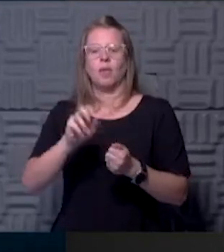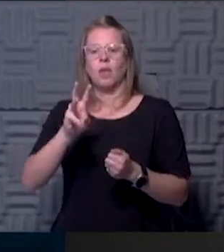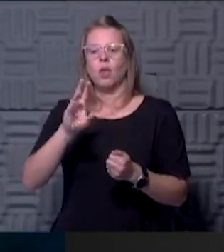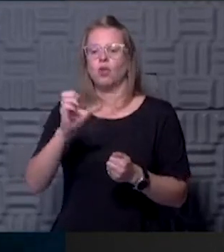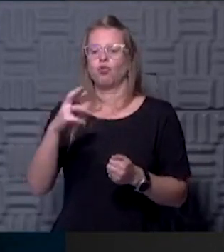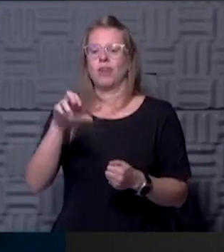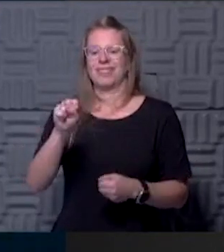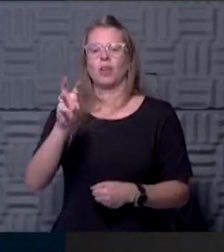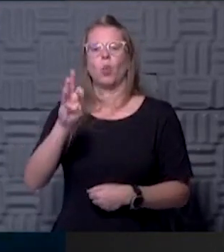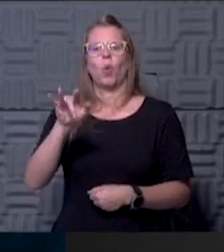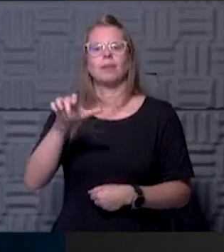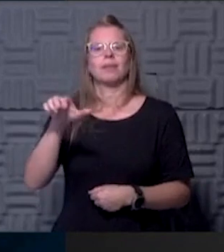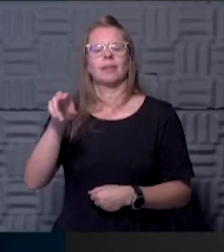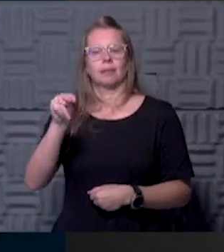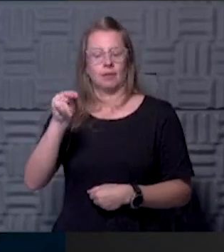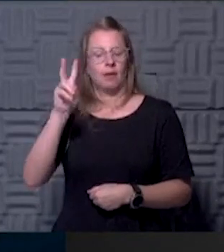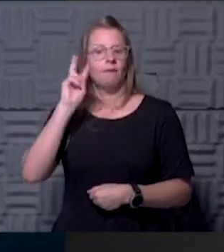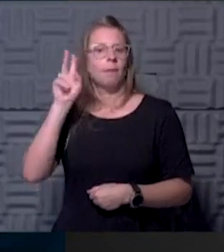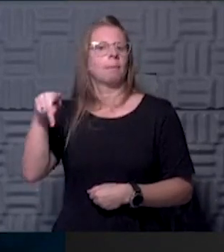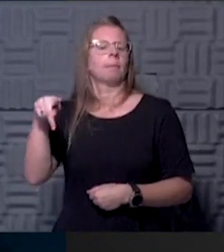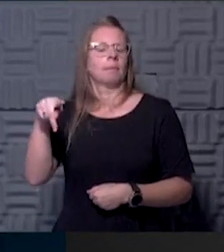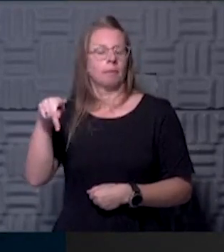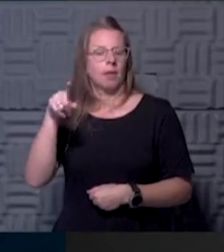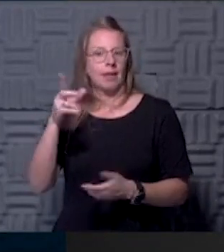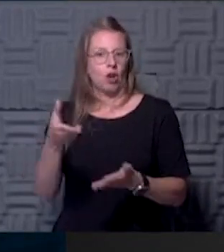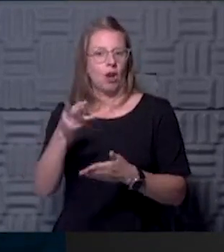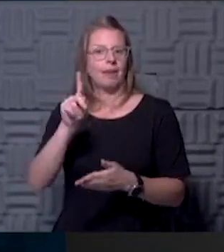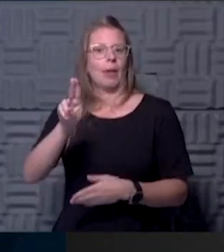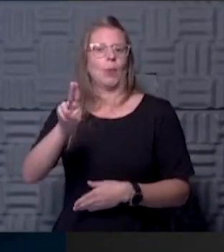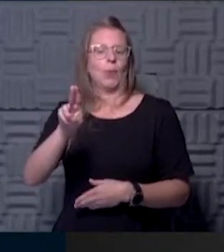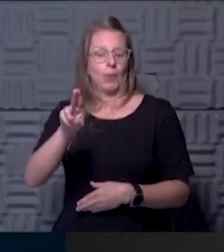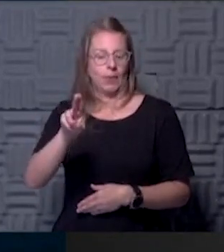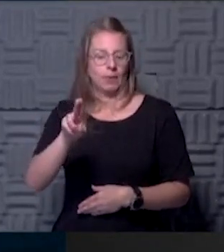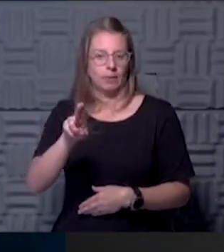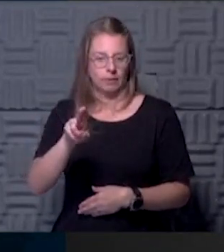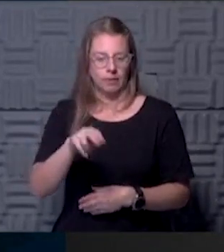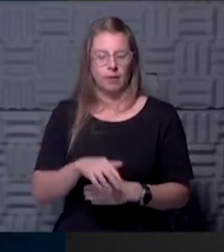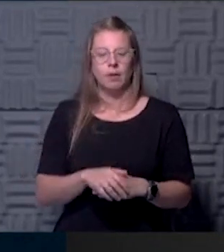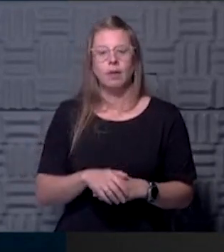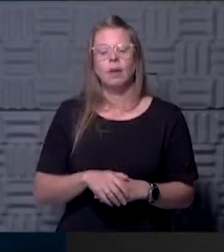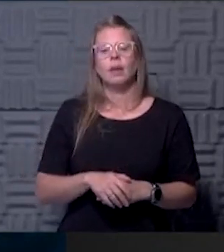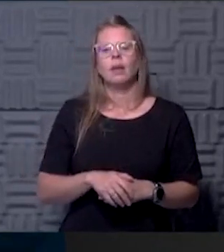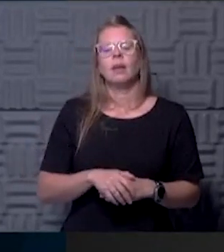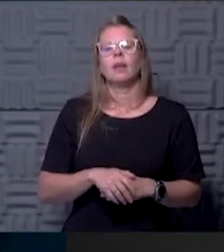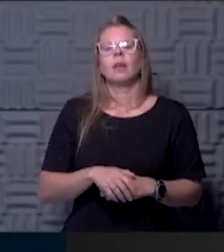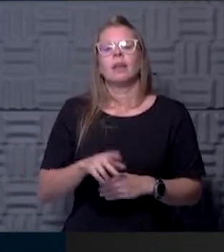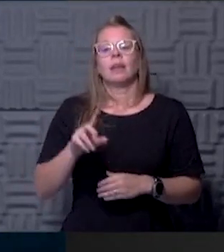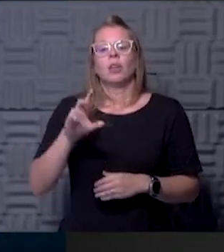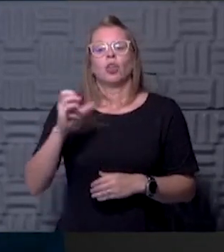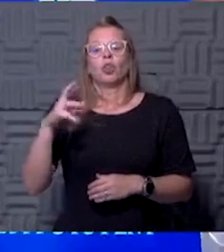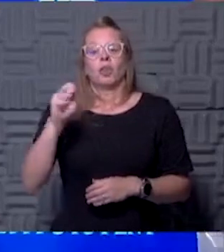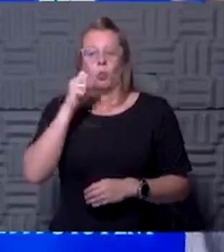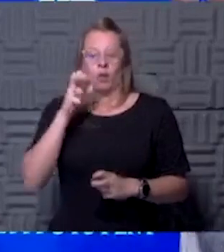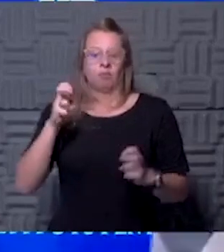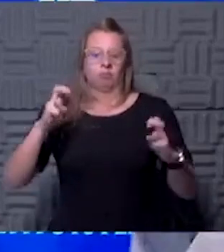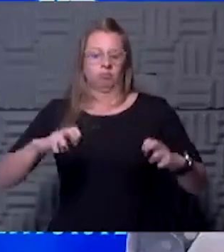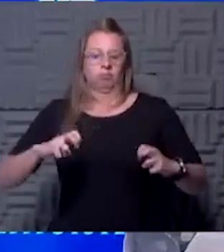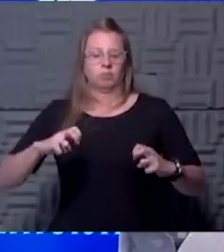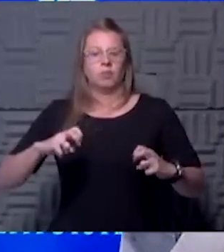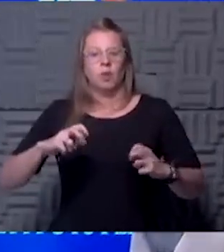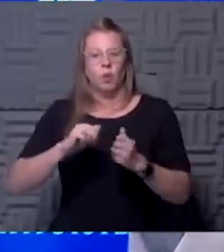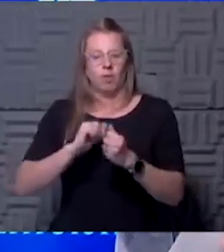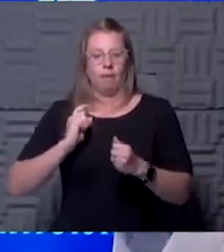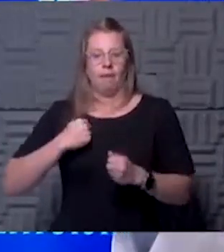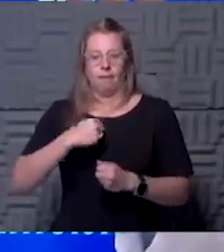Chris Wilson is our VP of System Integration and Innovation. He'll be in the studio with Dana and I. We're going to talk a lot about what's going